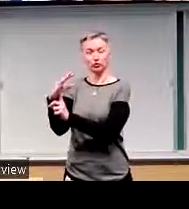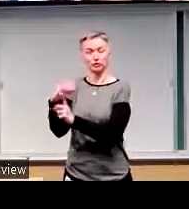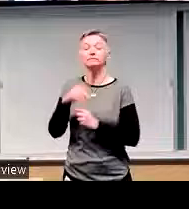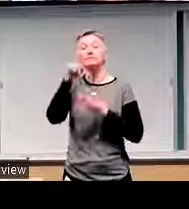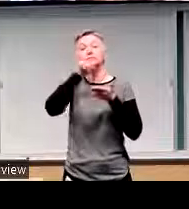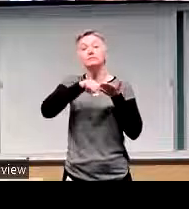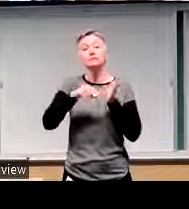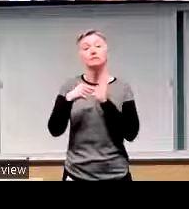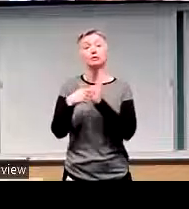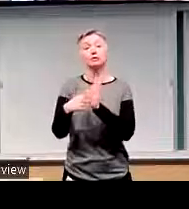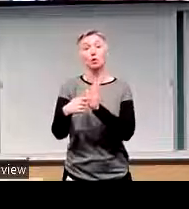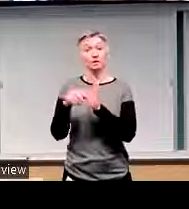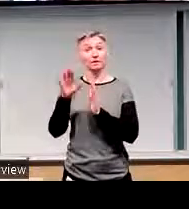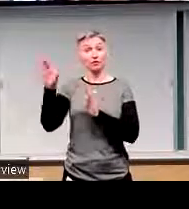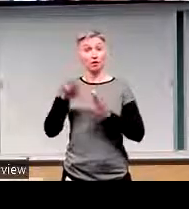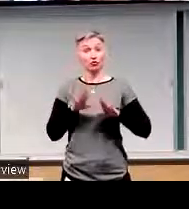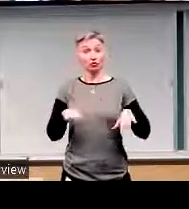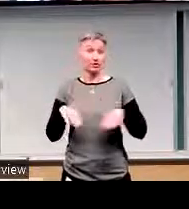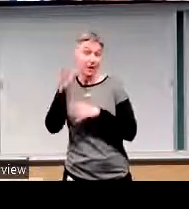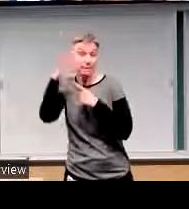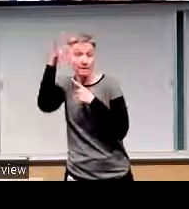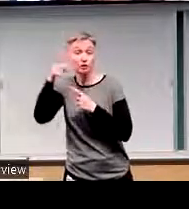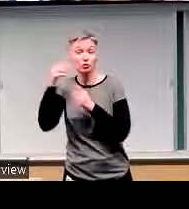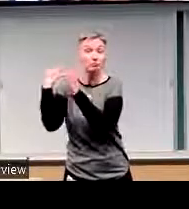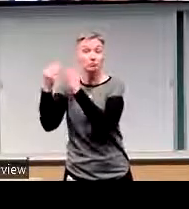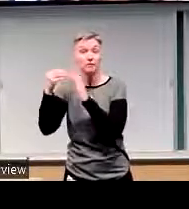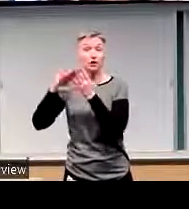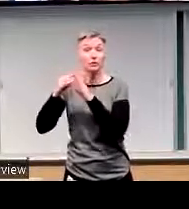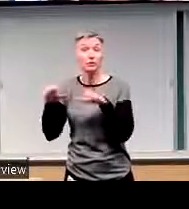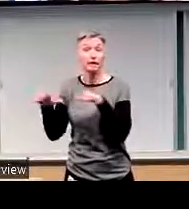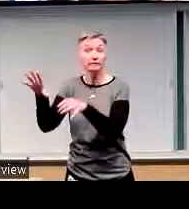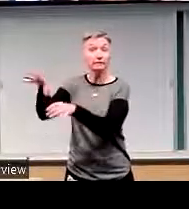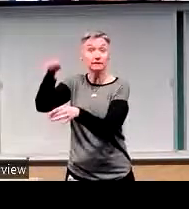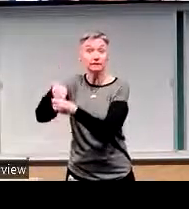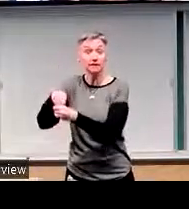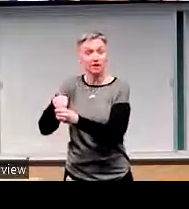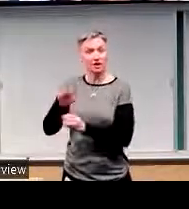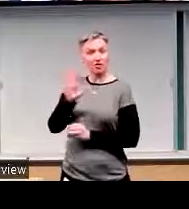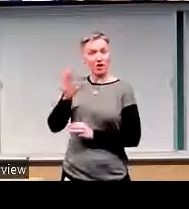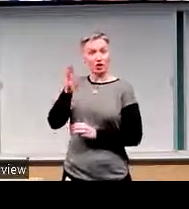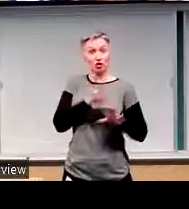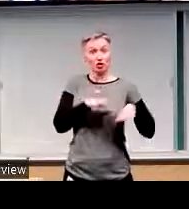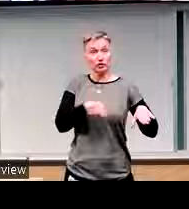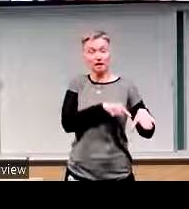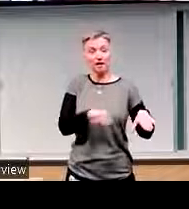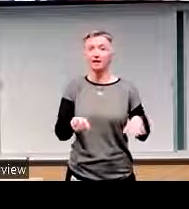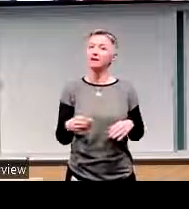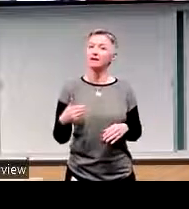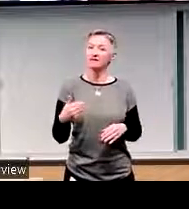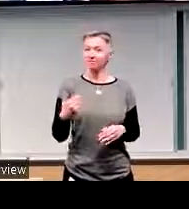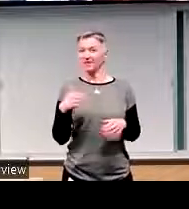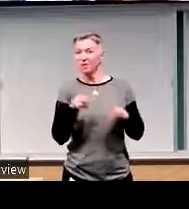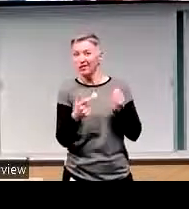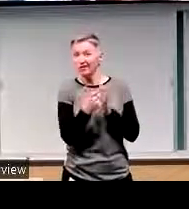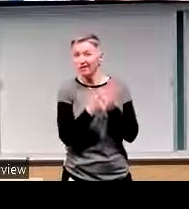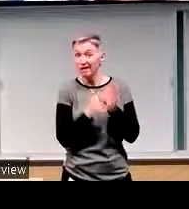the children of parents who participate in community activities have lower rates of criminality,